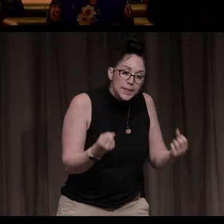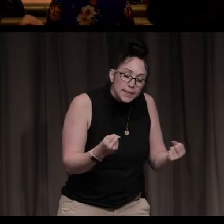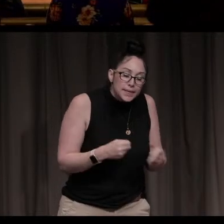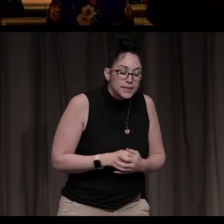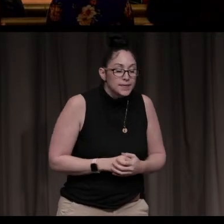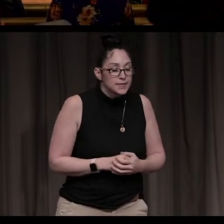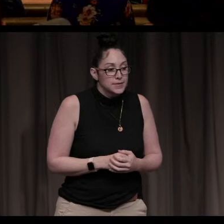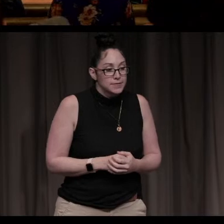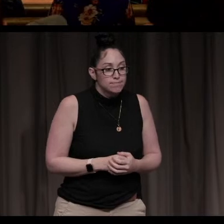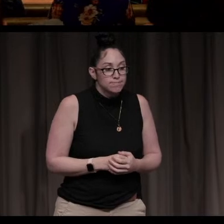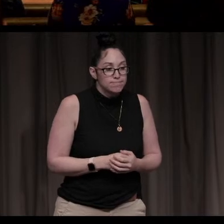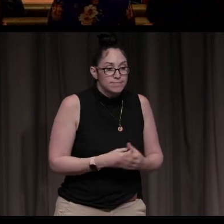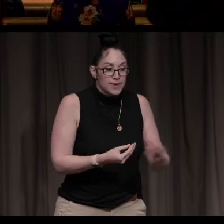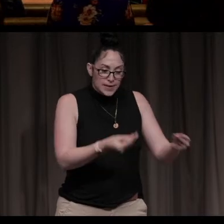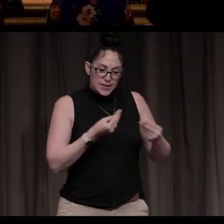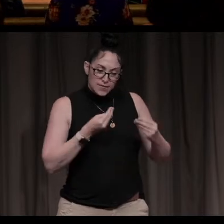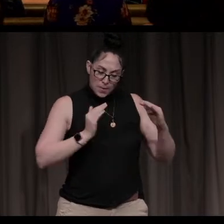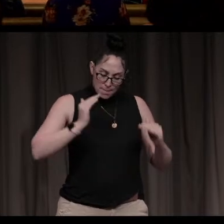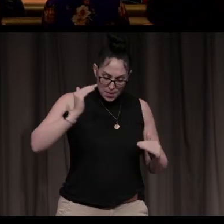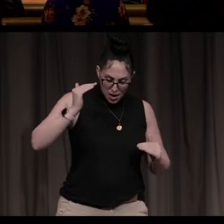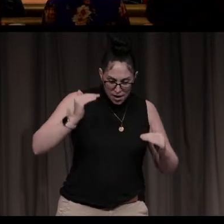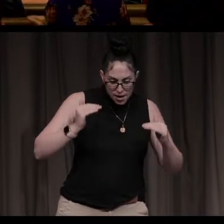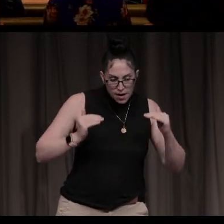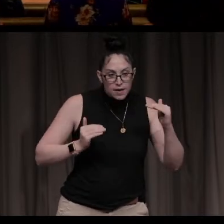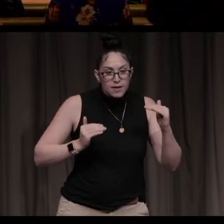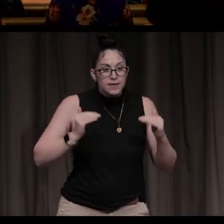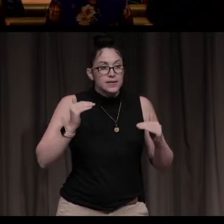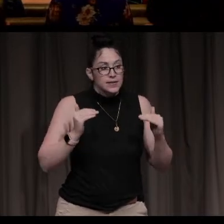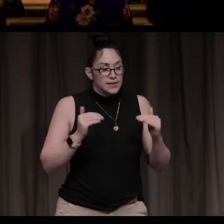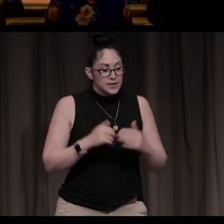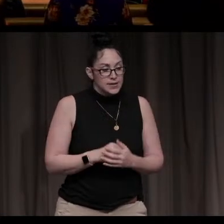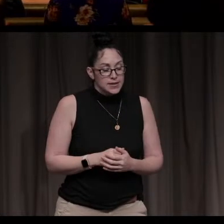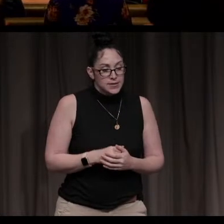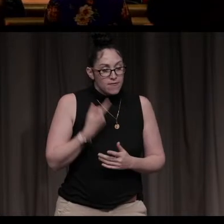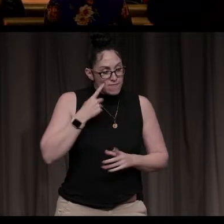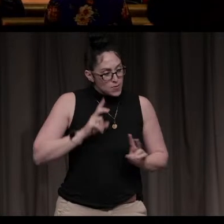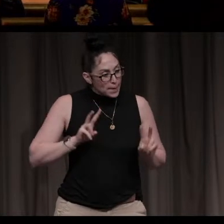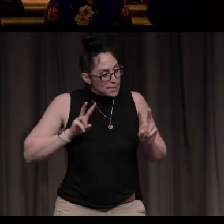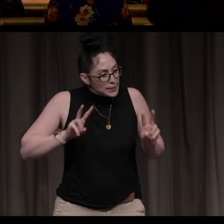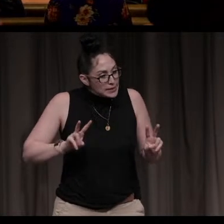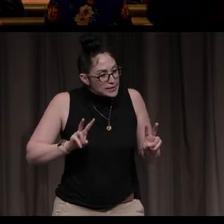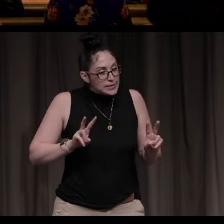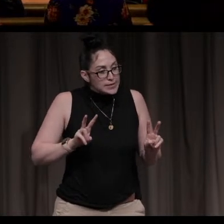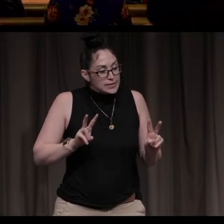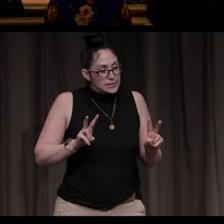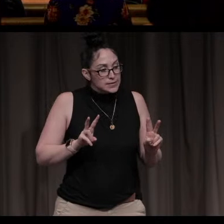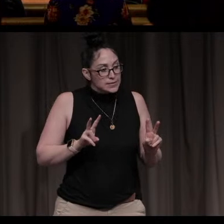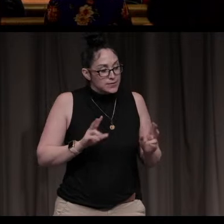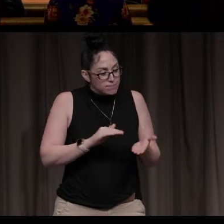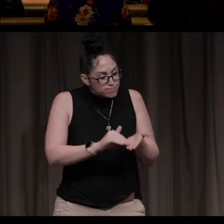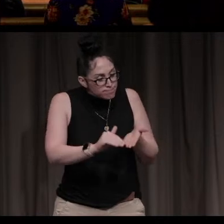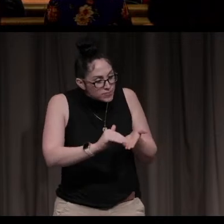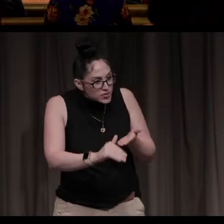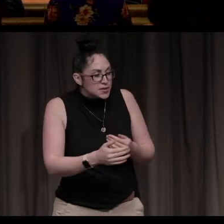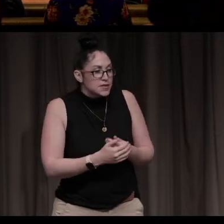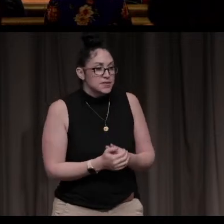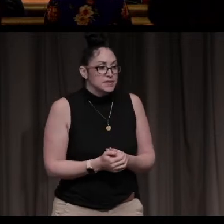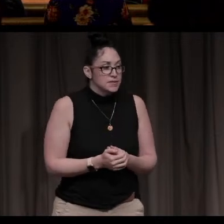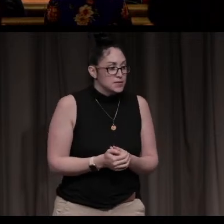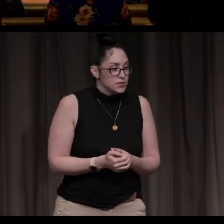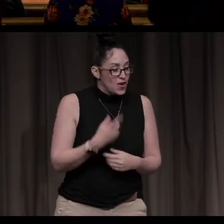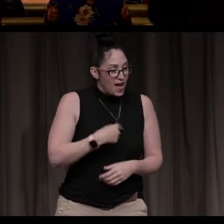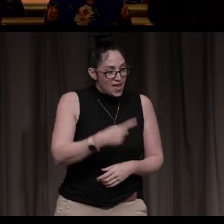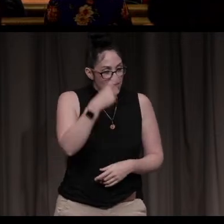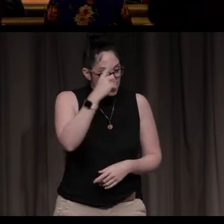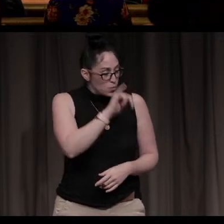brings us balance, that points to the potential for peace and reconciliation. And I think like when you put these colors